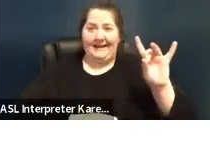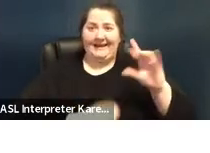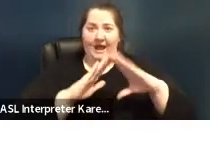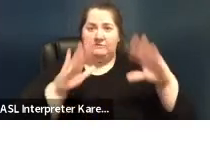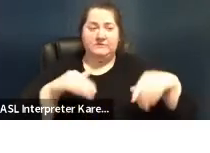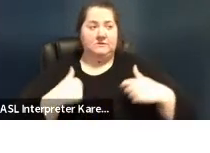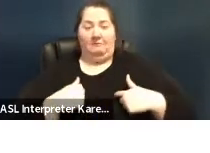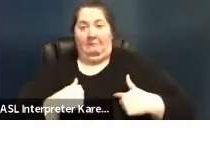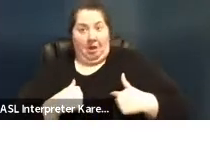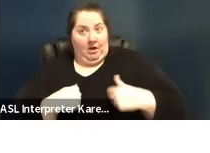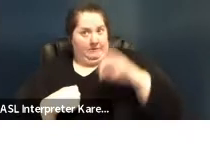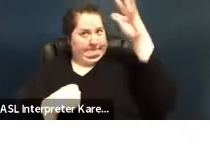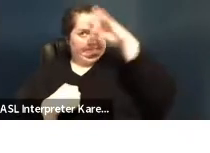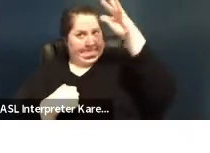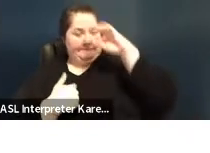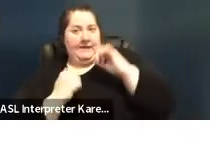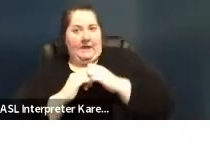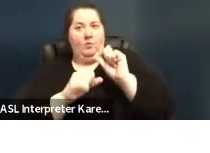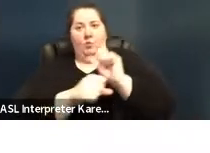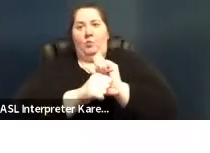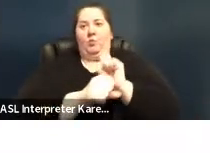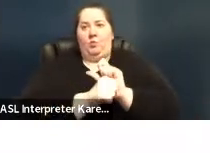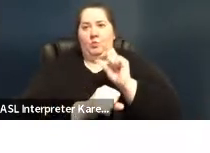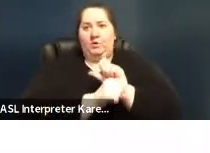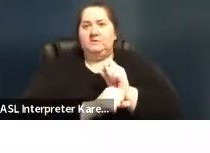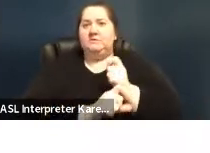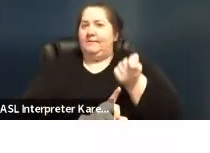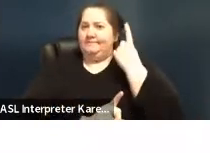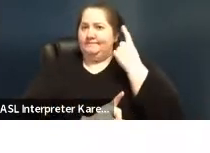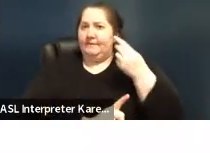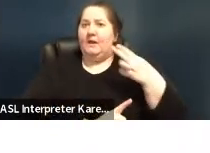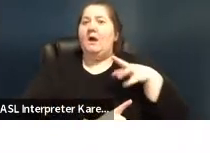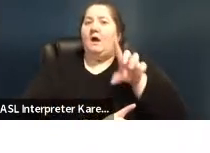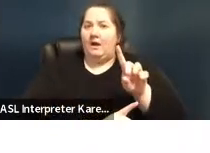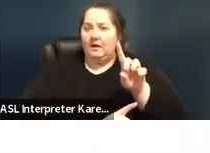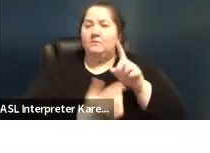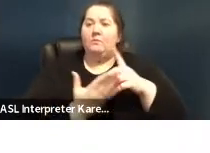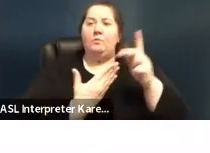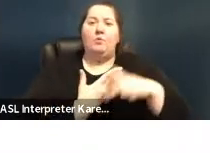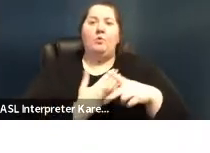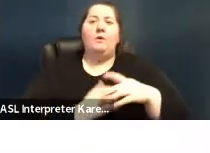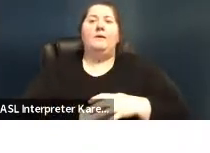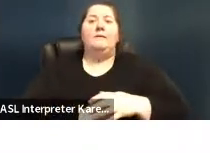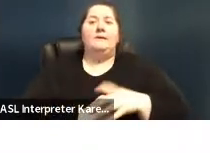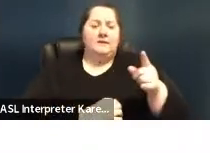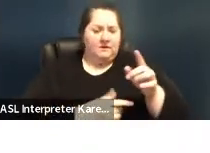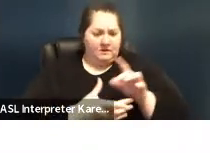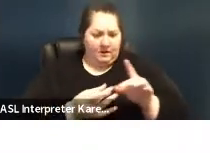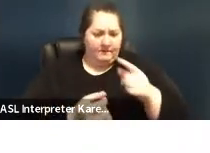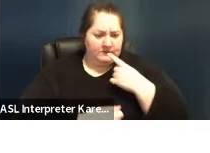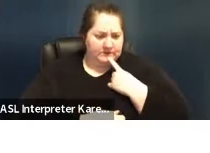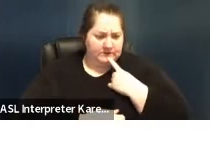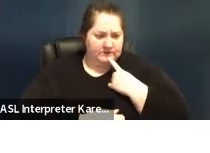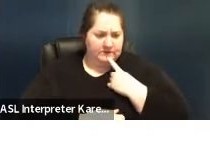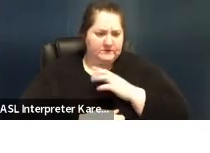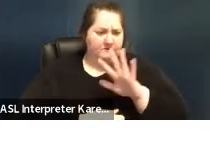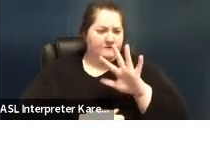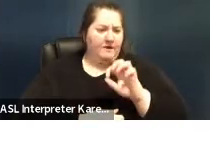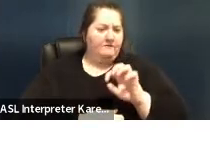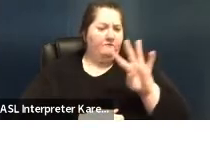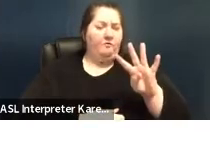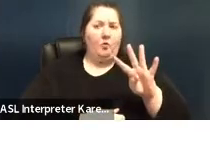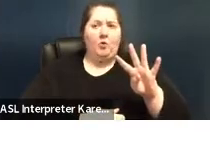how Section 8 really works. I understand it's a HUD program, but this commenter says 504 would not